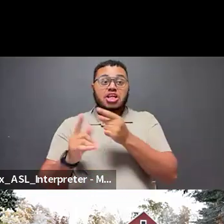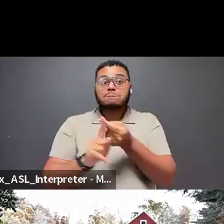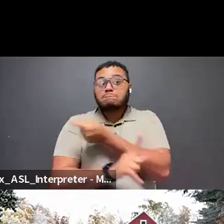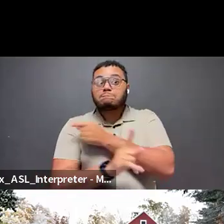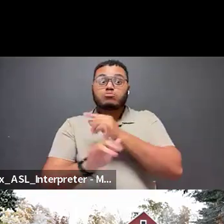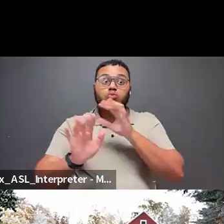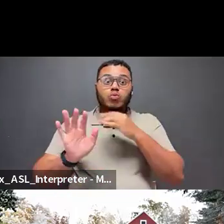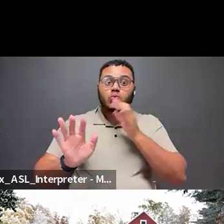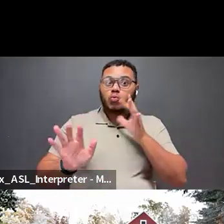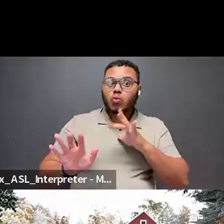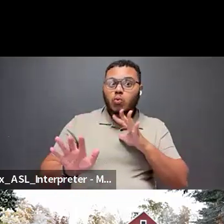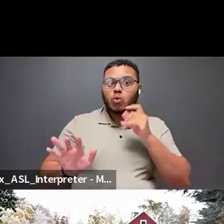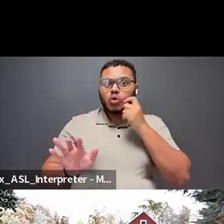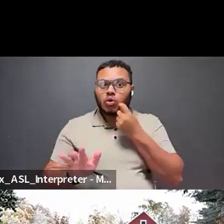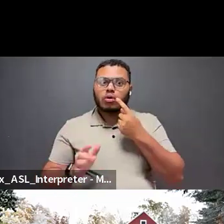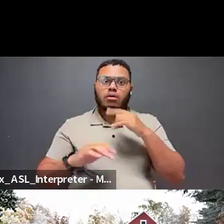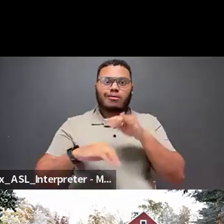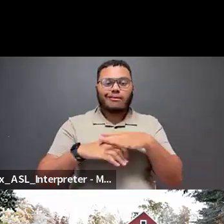high level.